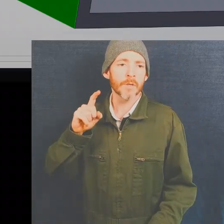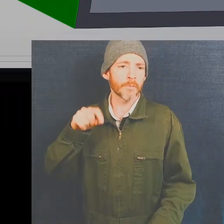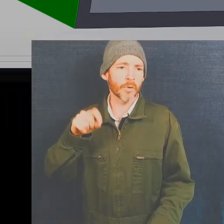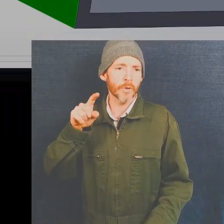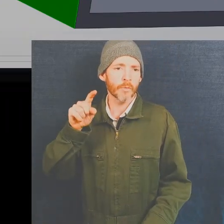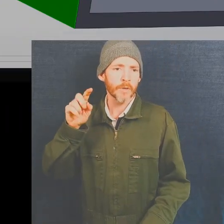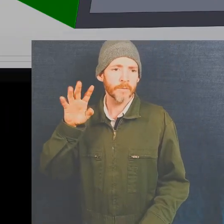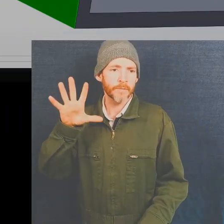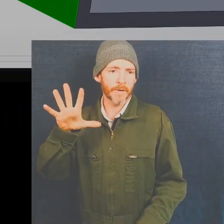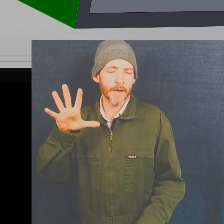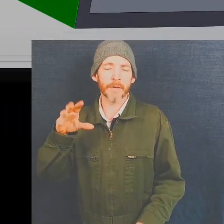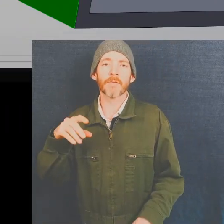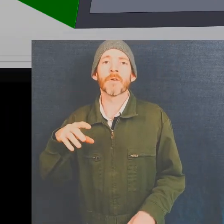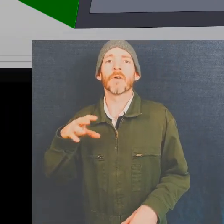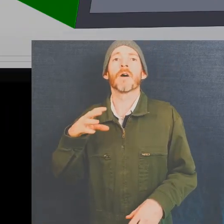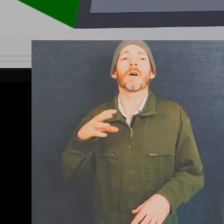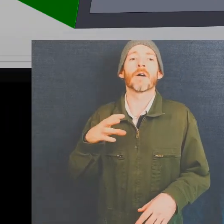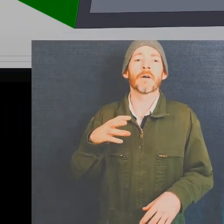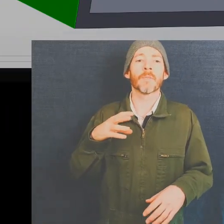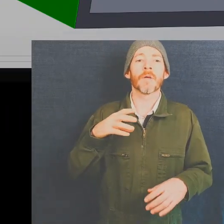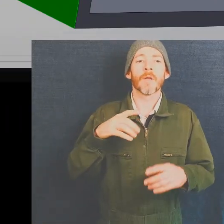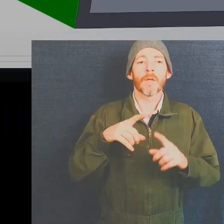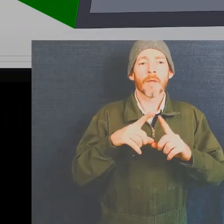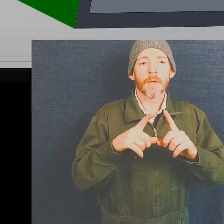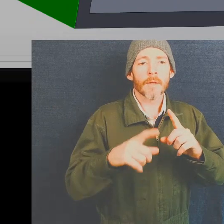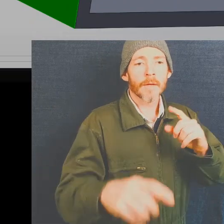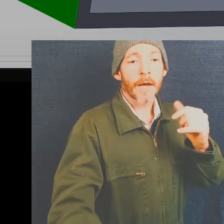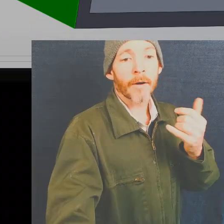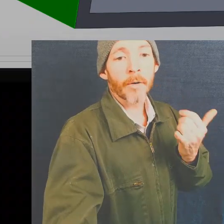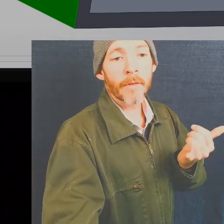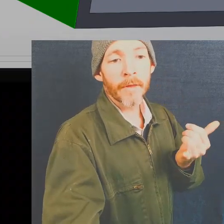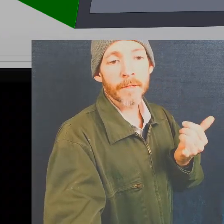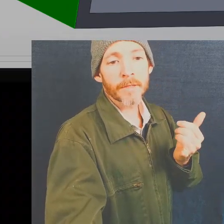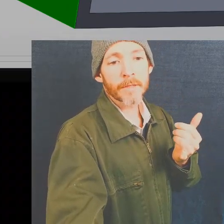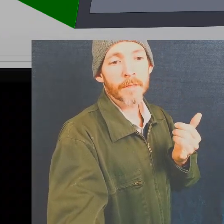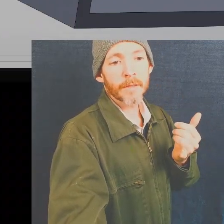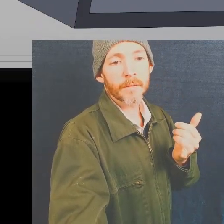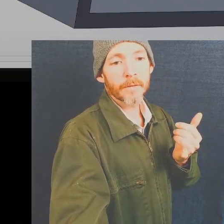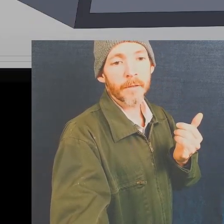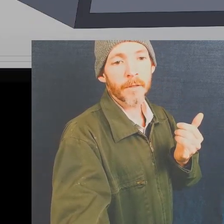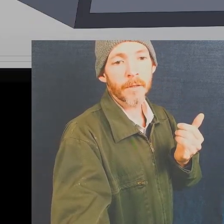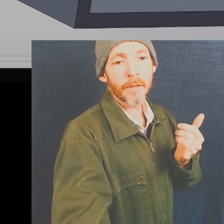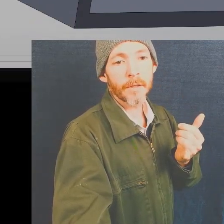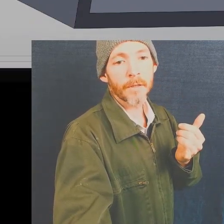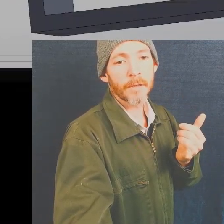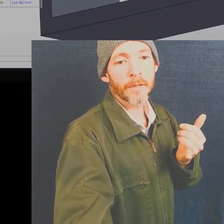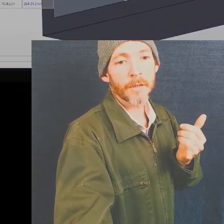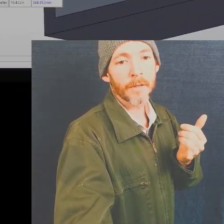.15. Now this